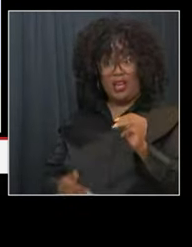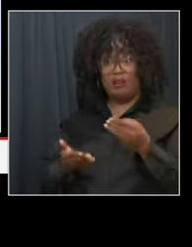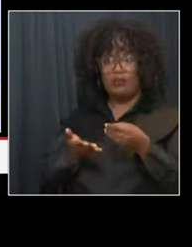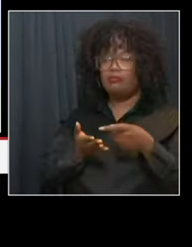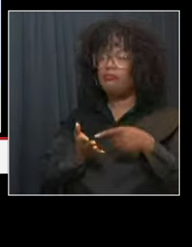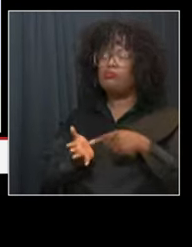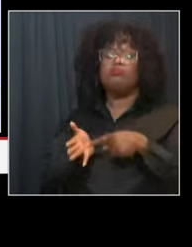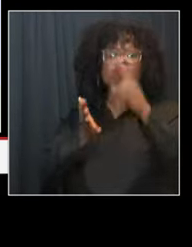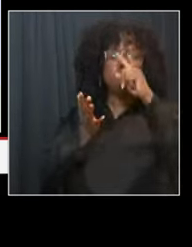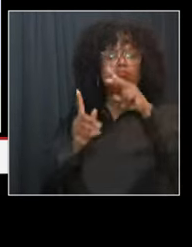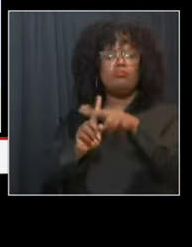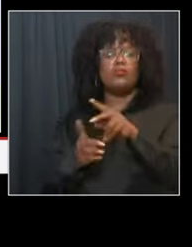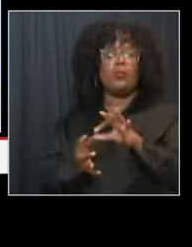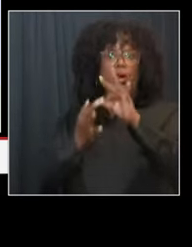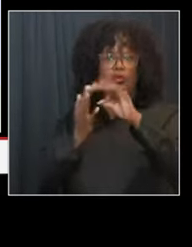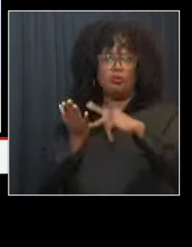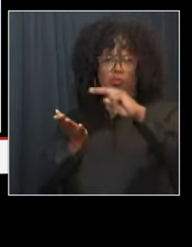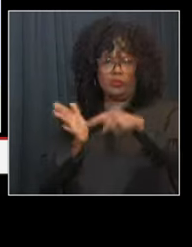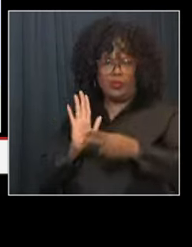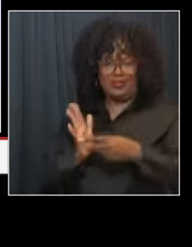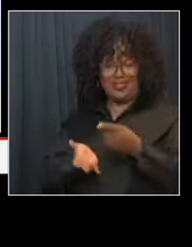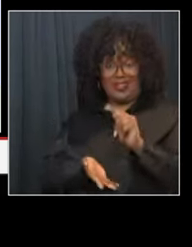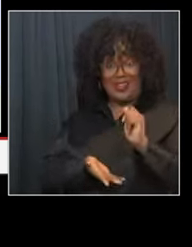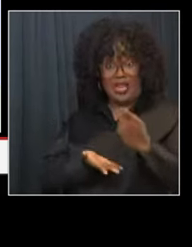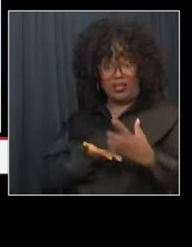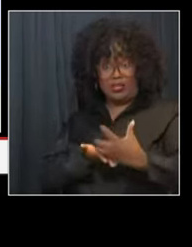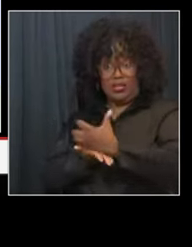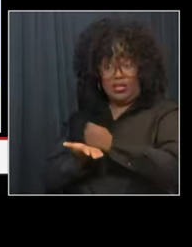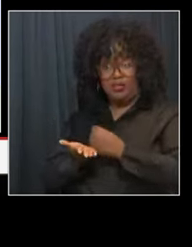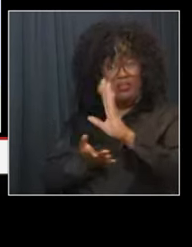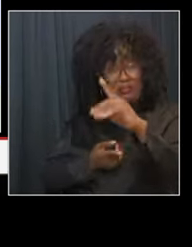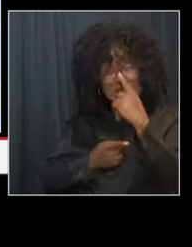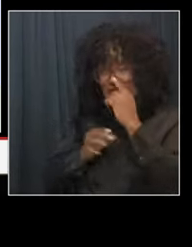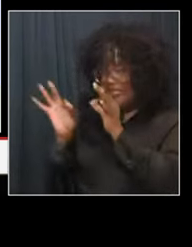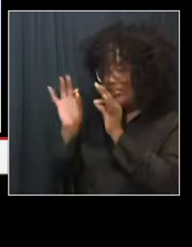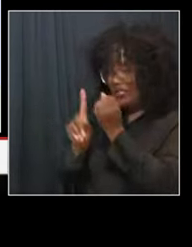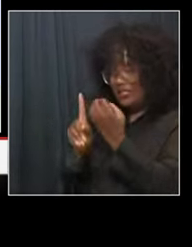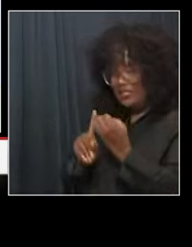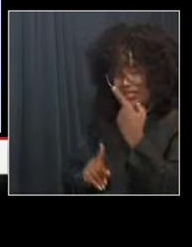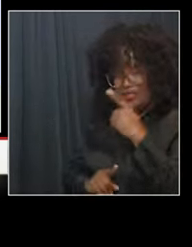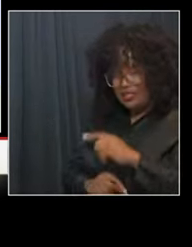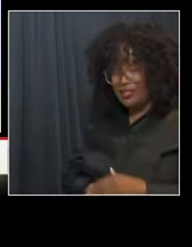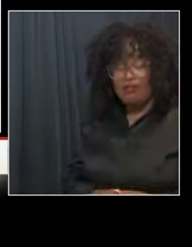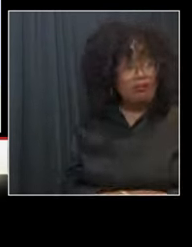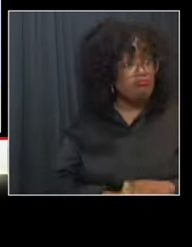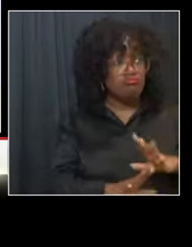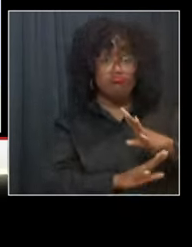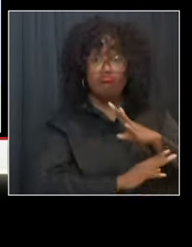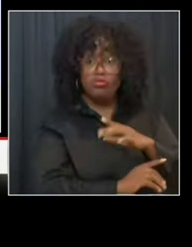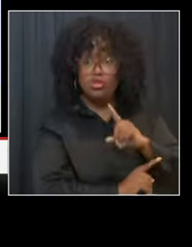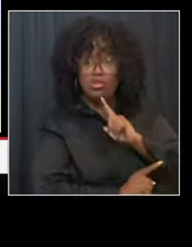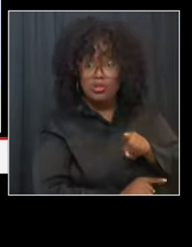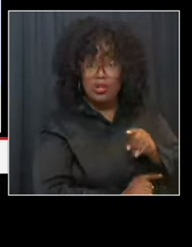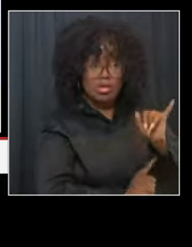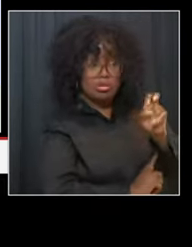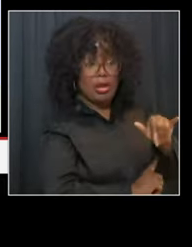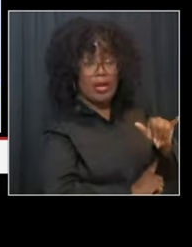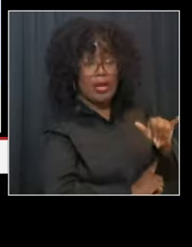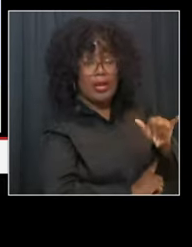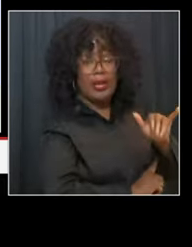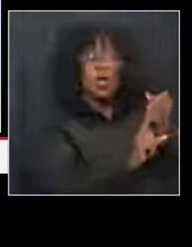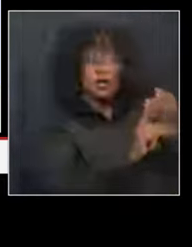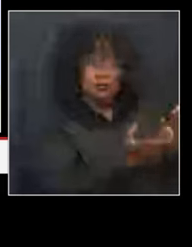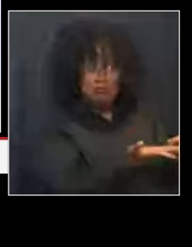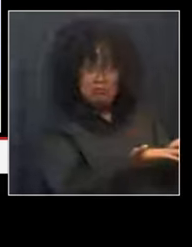what, can you say a little bit more about Sure. that? Jenny, if you would kind of highlight, if there's some we can highlight there. Sure. So this